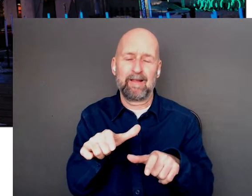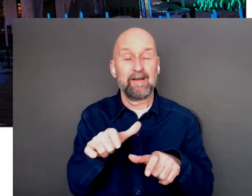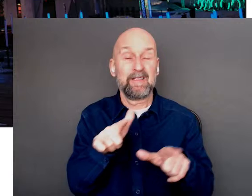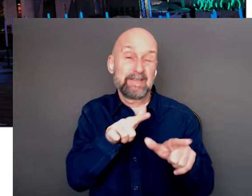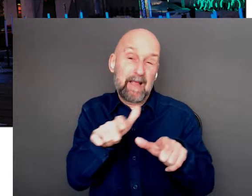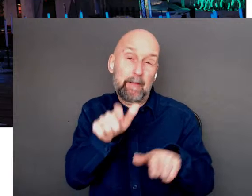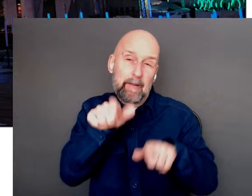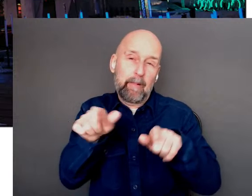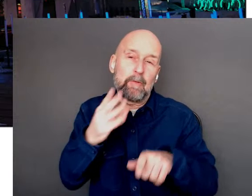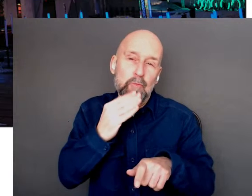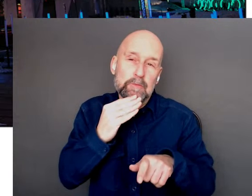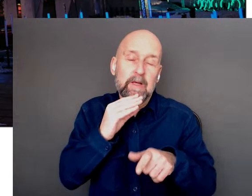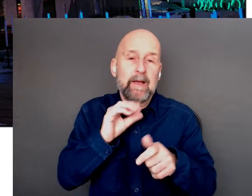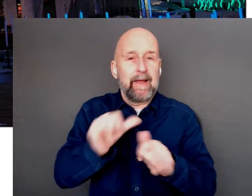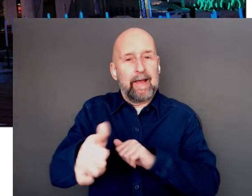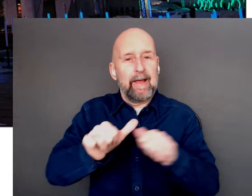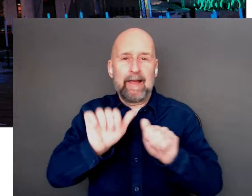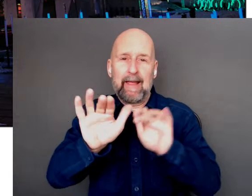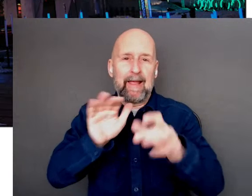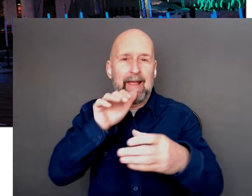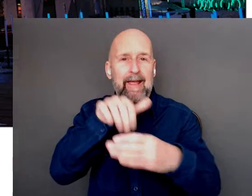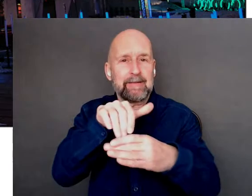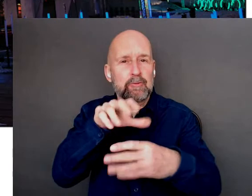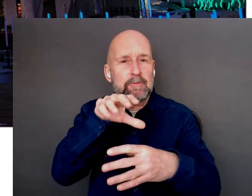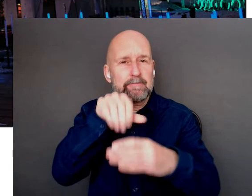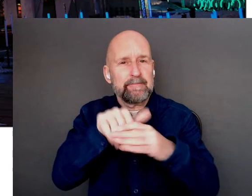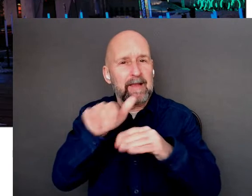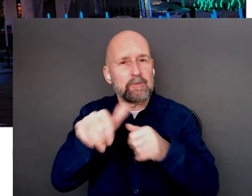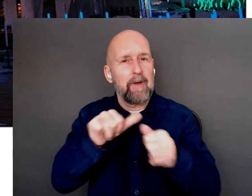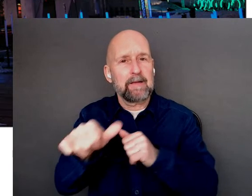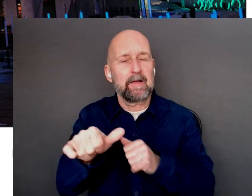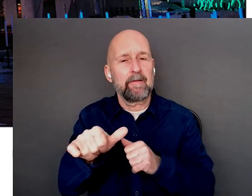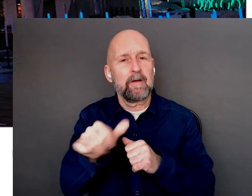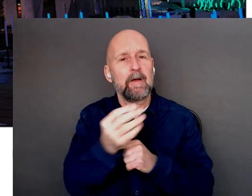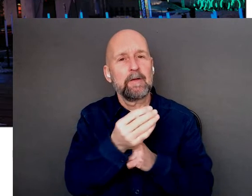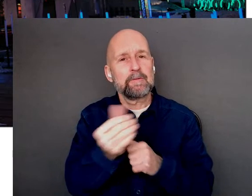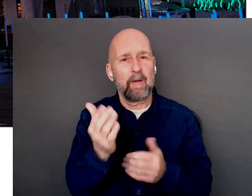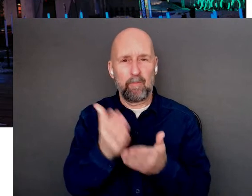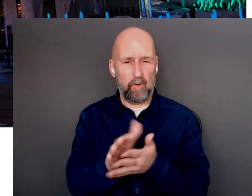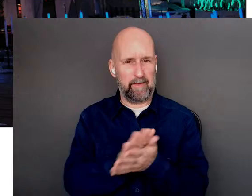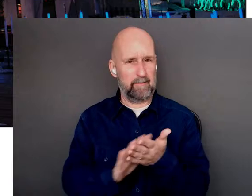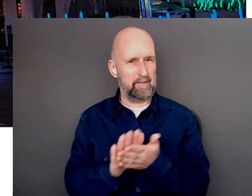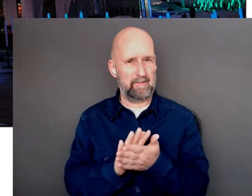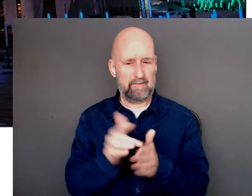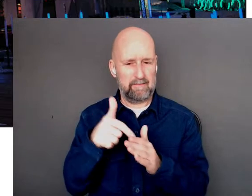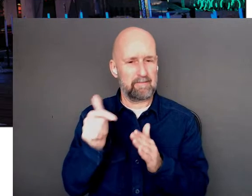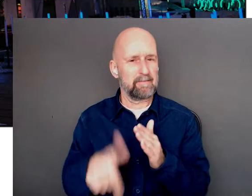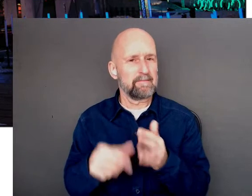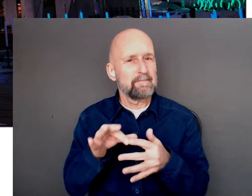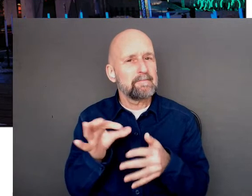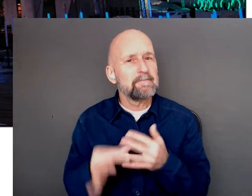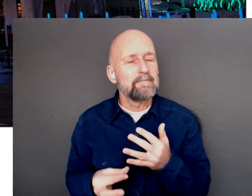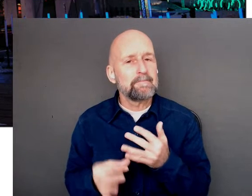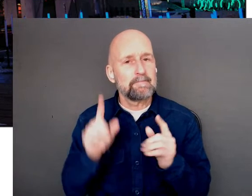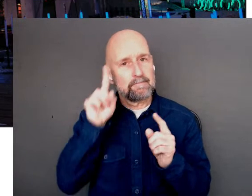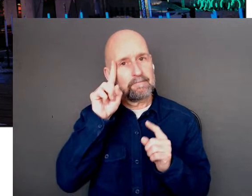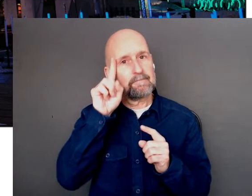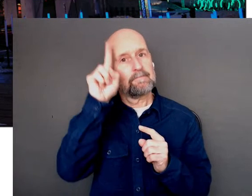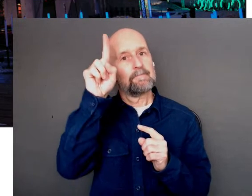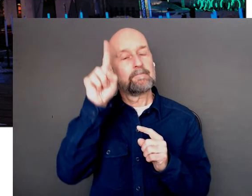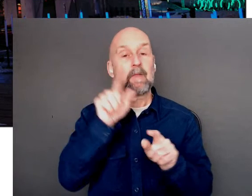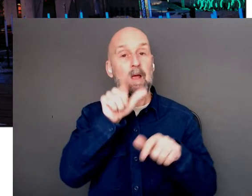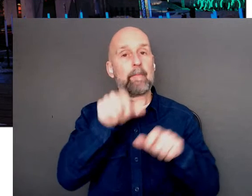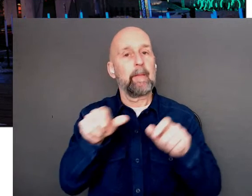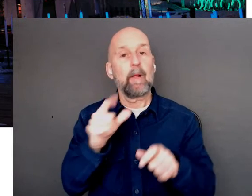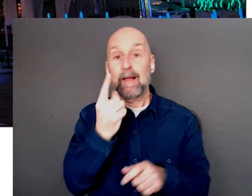we felt that some lacked a little bit of depth, so we wanted to try to come up with something where people really could